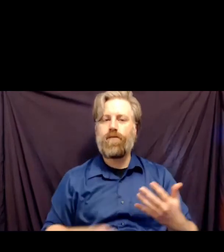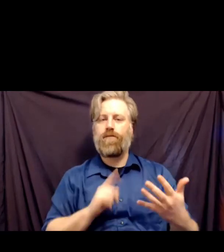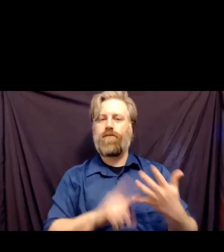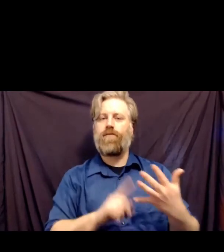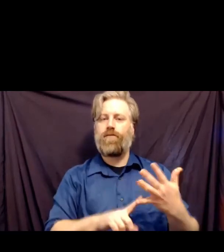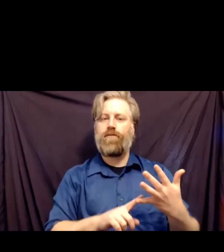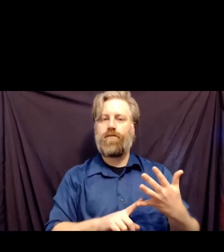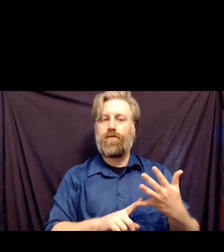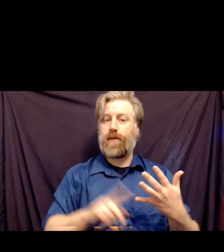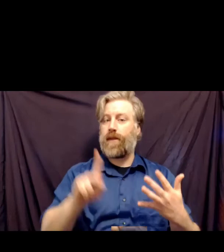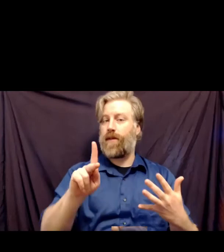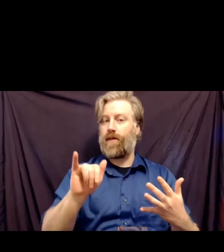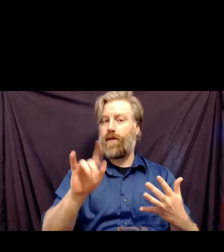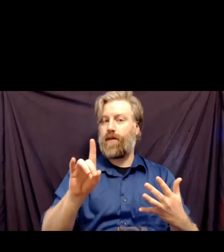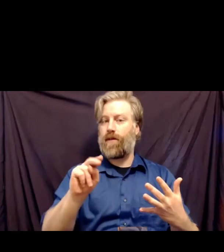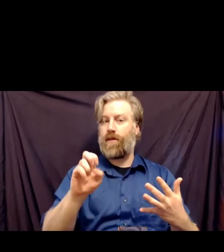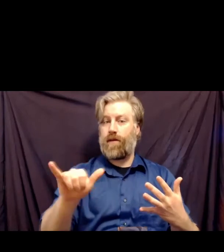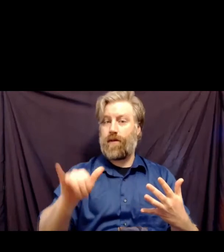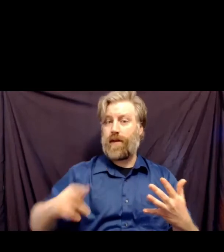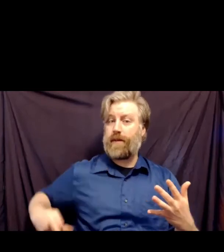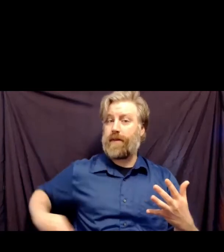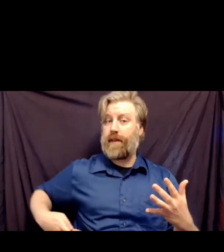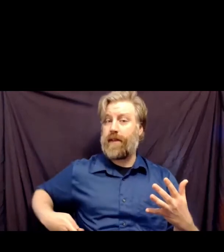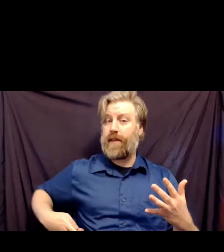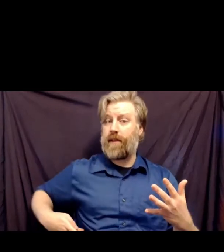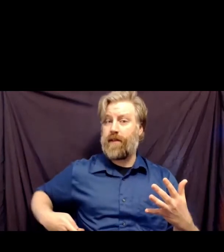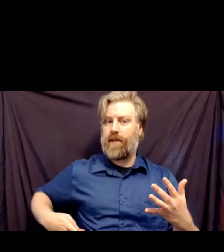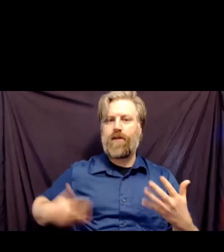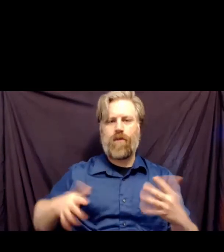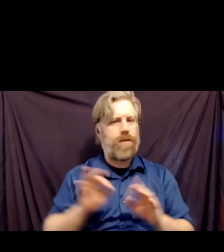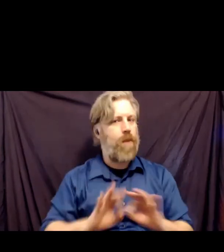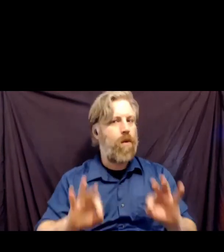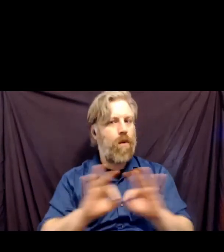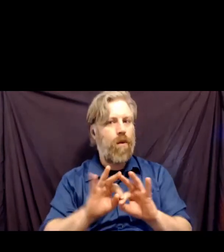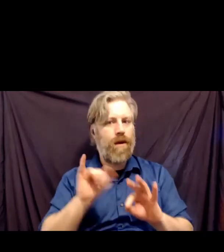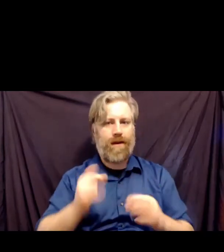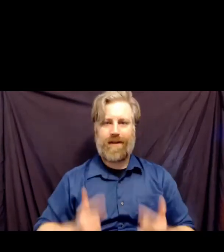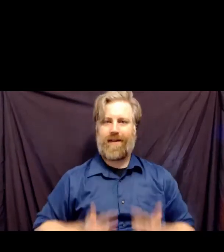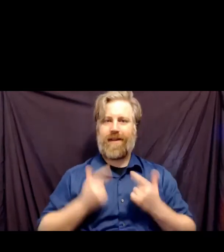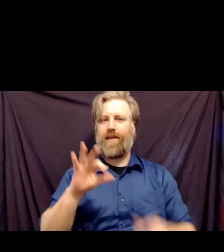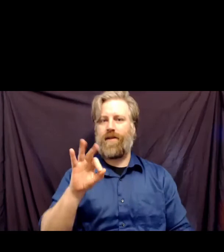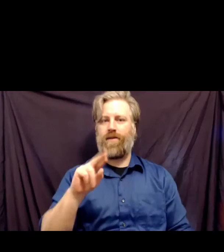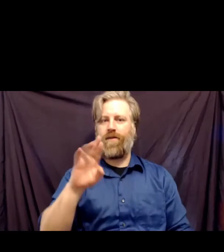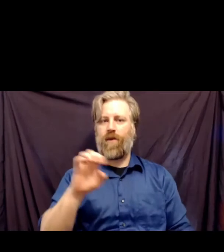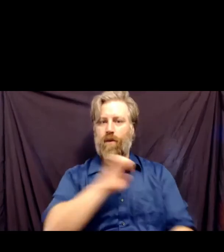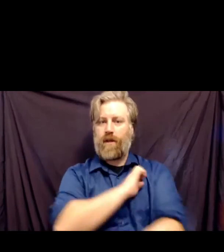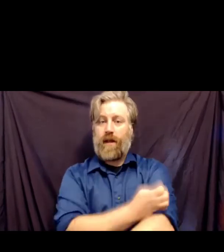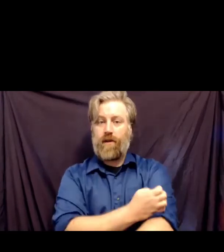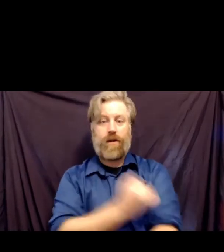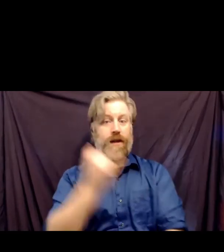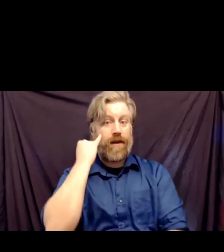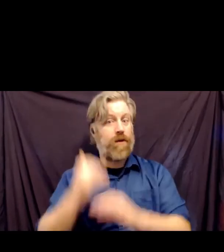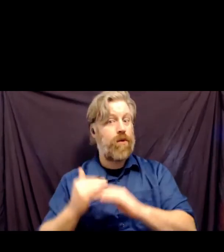we work with the kidneys are so important. That's the life force energy. When we have too much energy